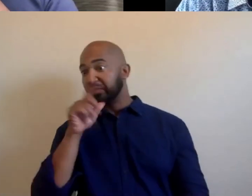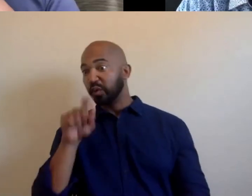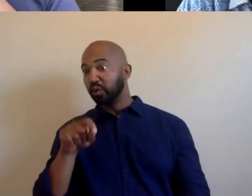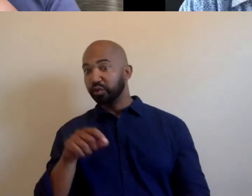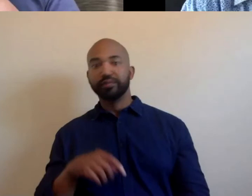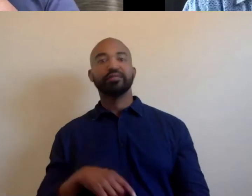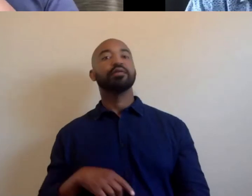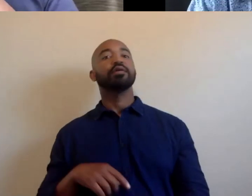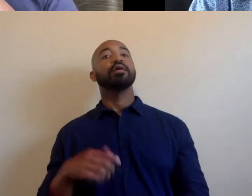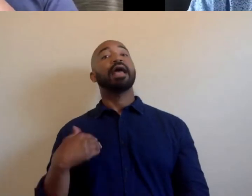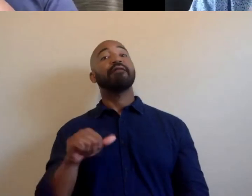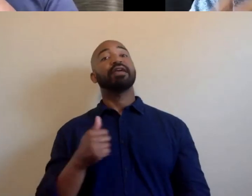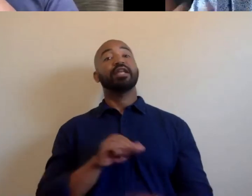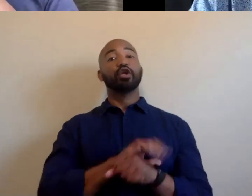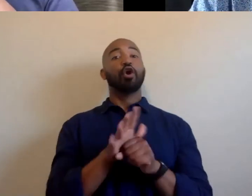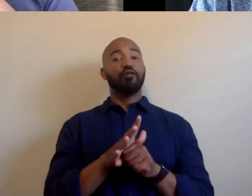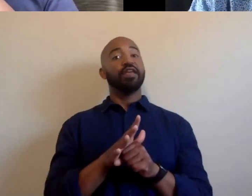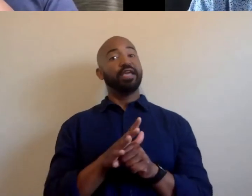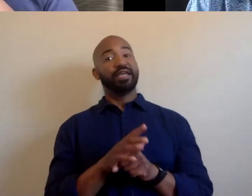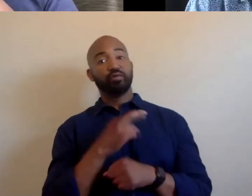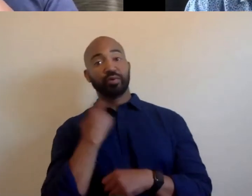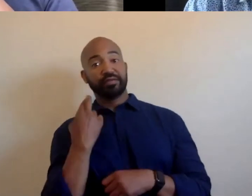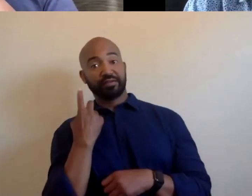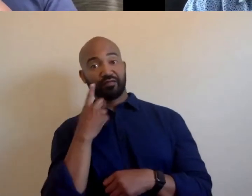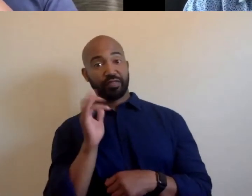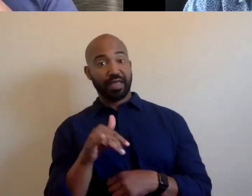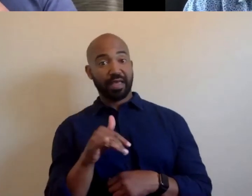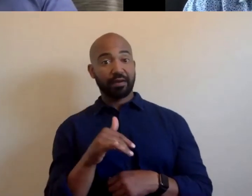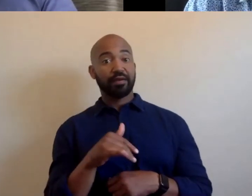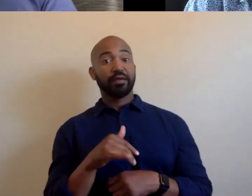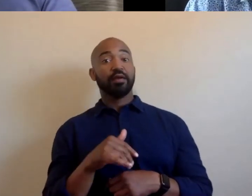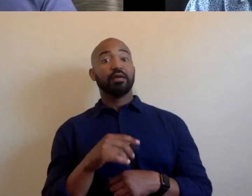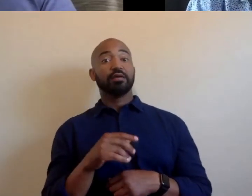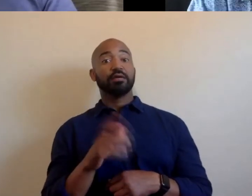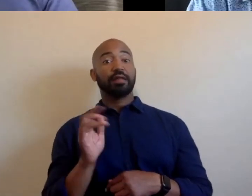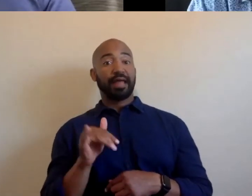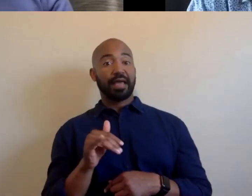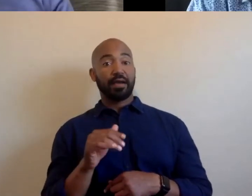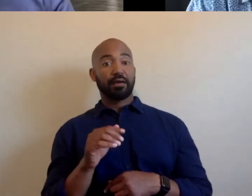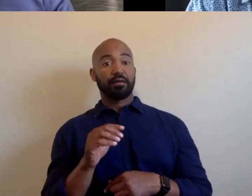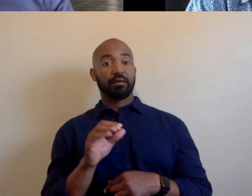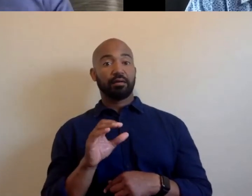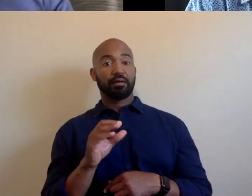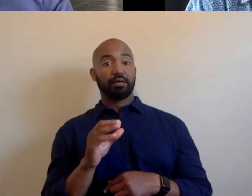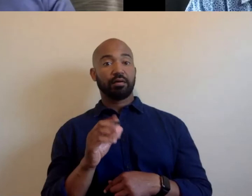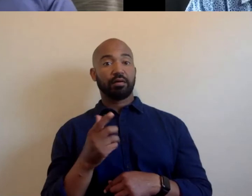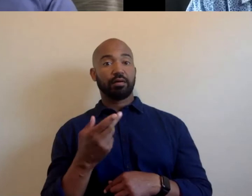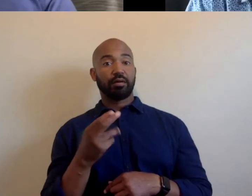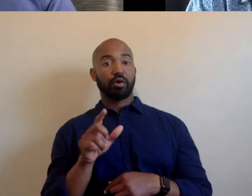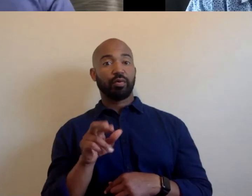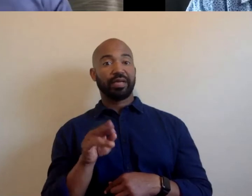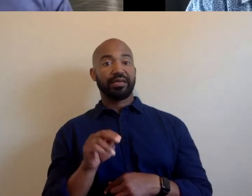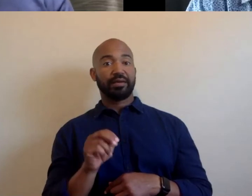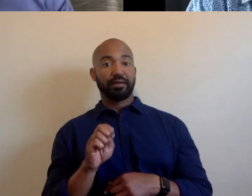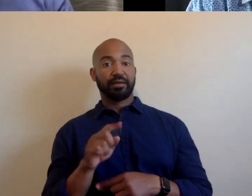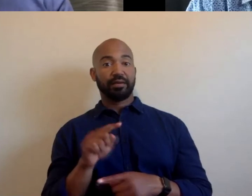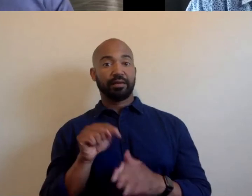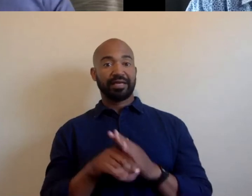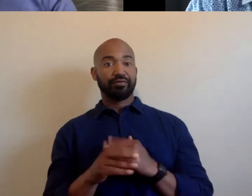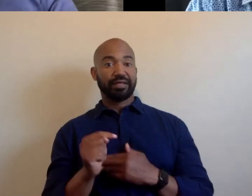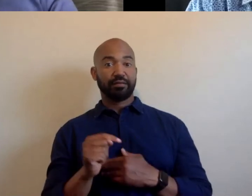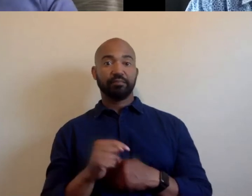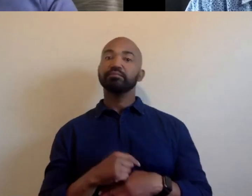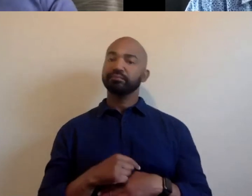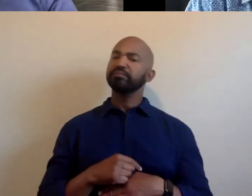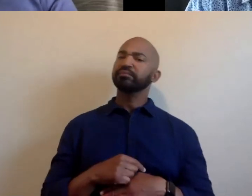swimming? In terms of like being in the water, does the chlorine bleach, does it kill? I think it kills it. Yep. This is a virus that